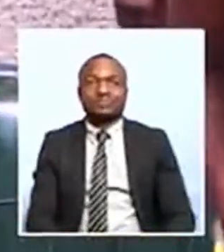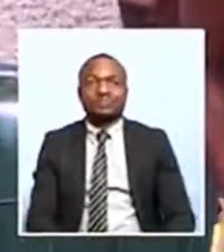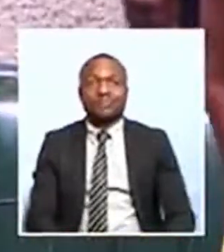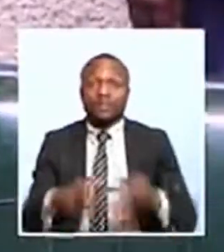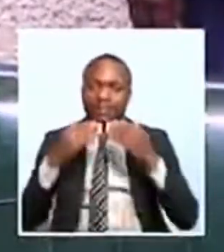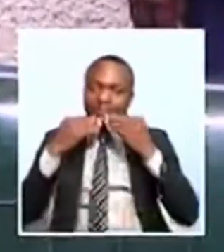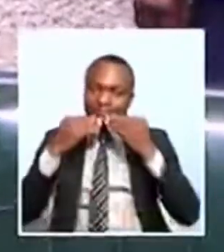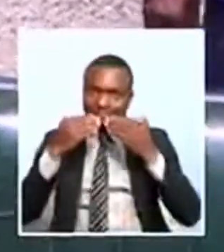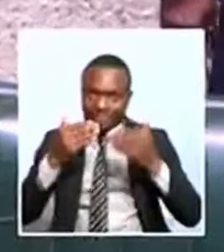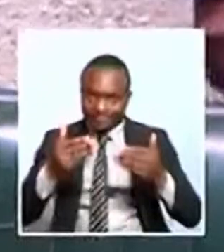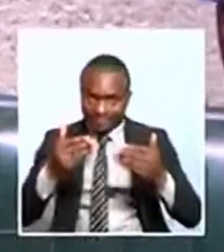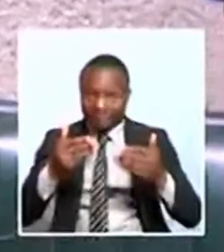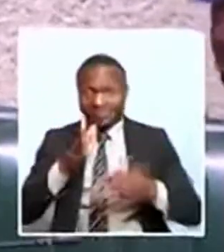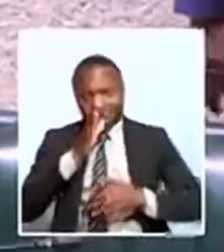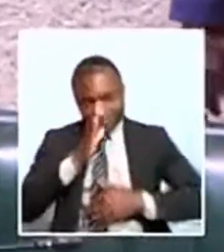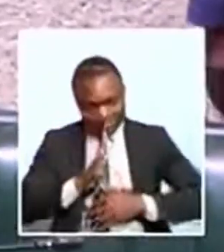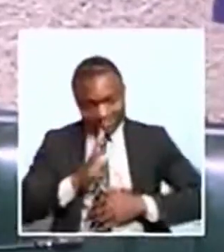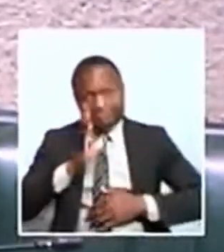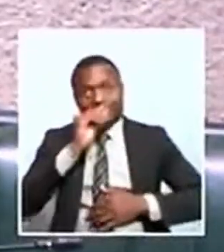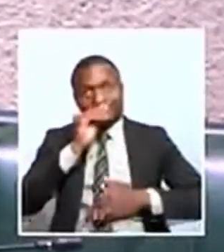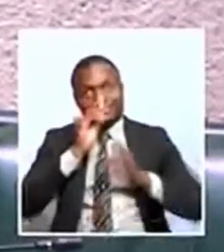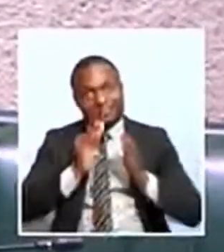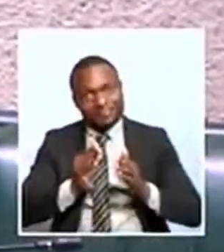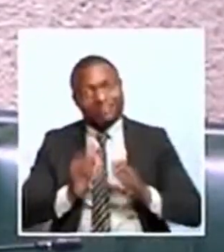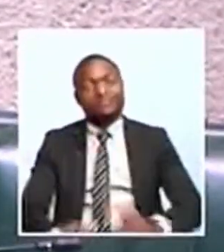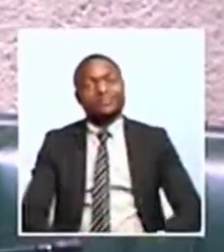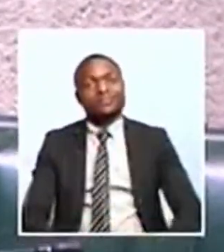Thank you very much, Madam Speaker.